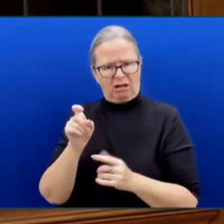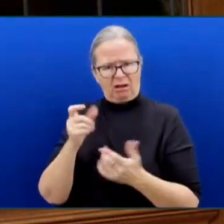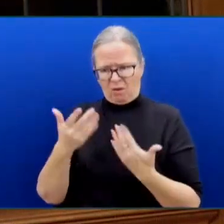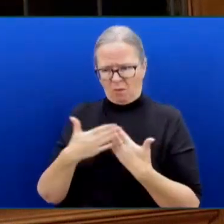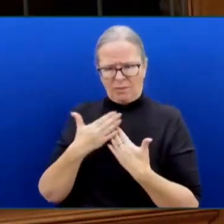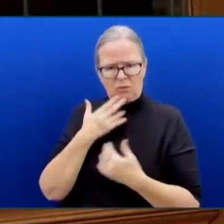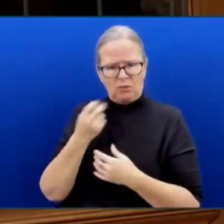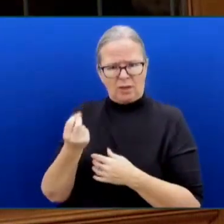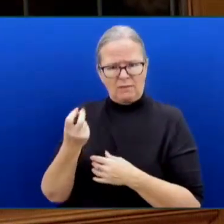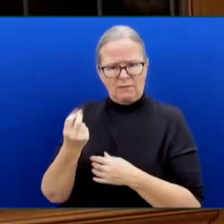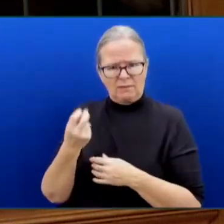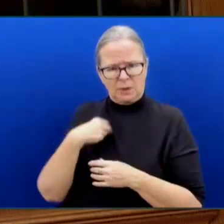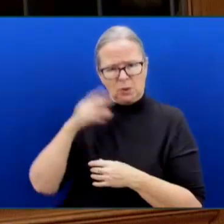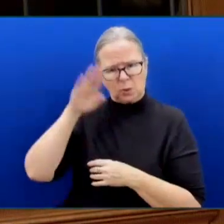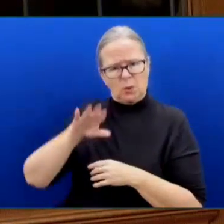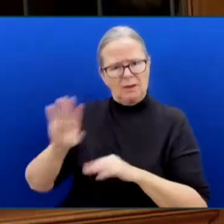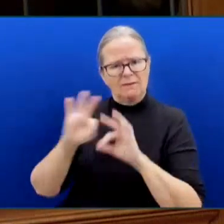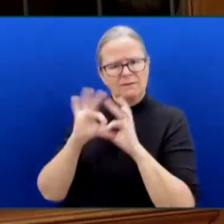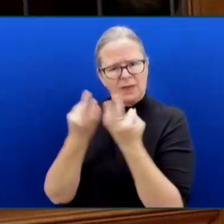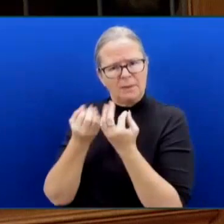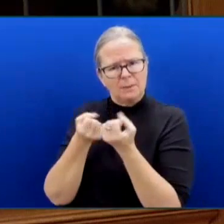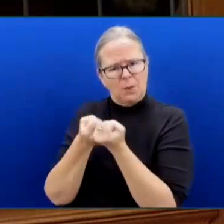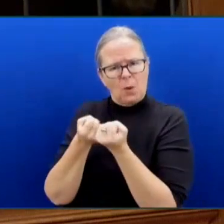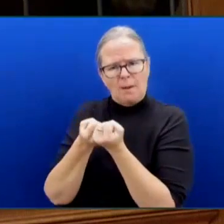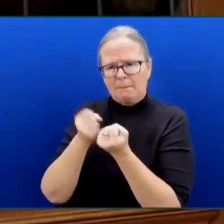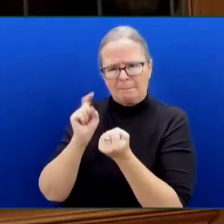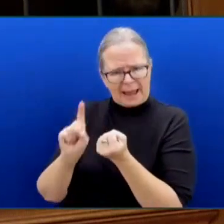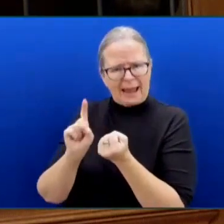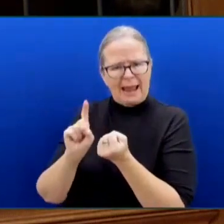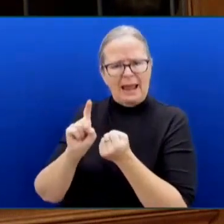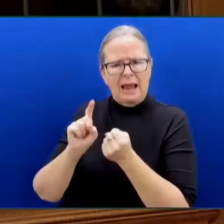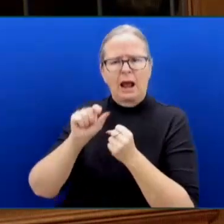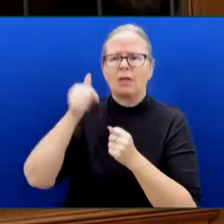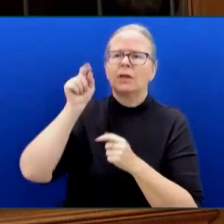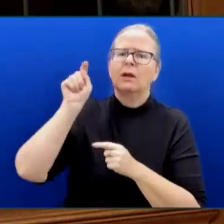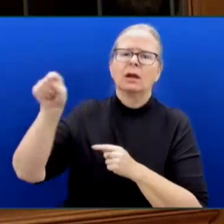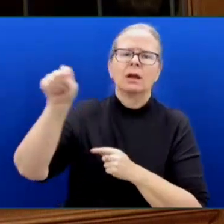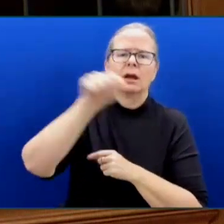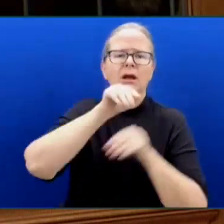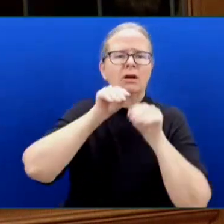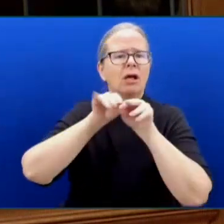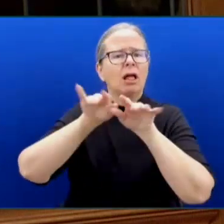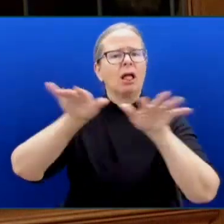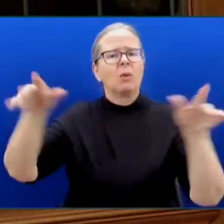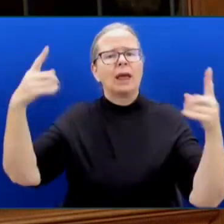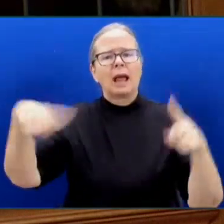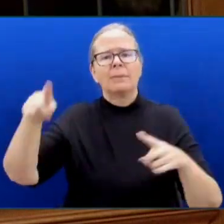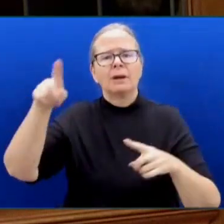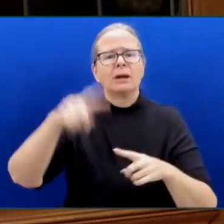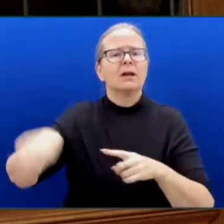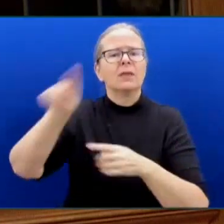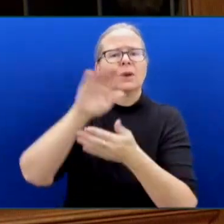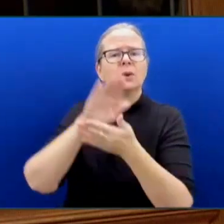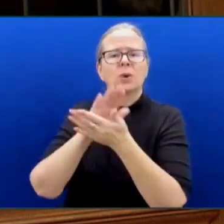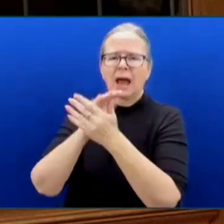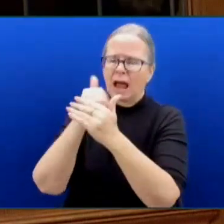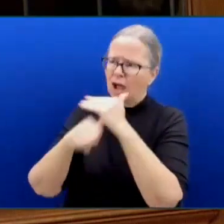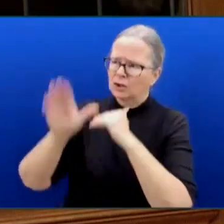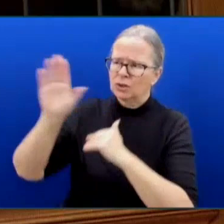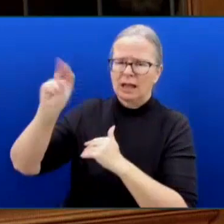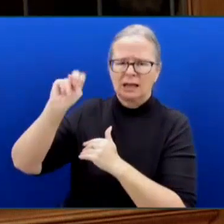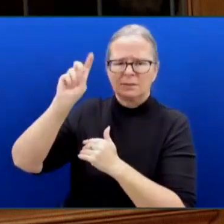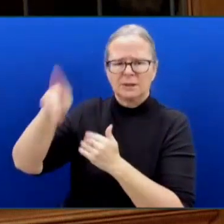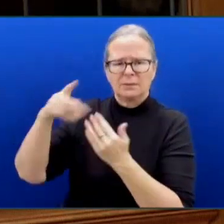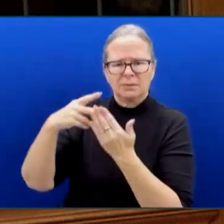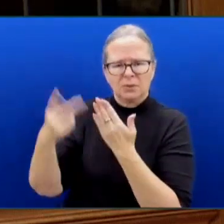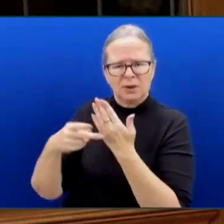but this is the reality of what's happening in our schools under this NDP government. Through you, Mr.